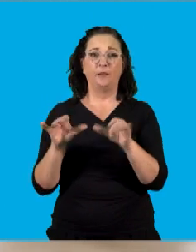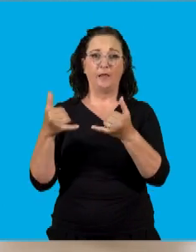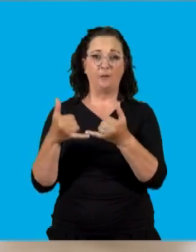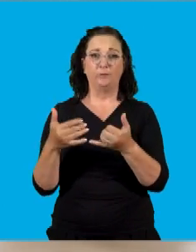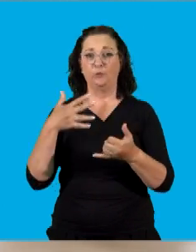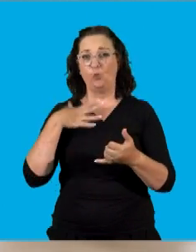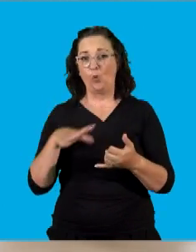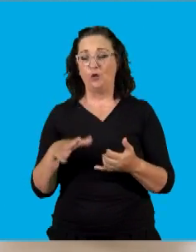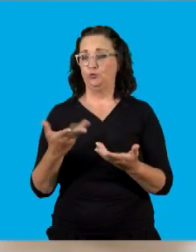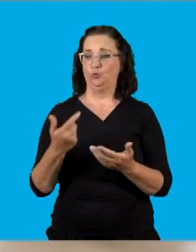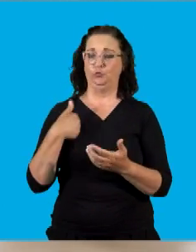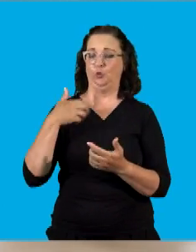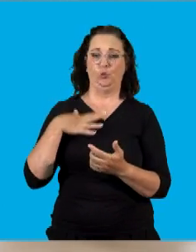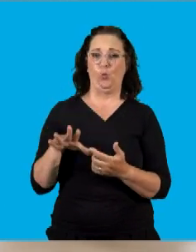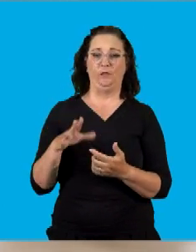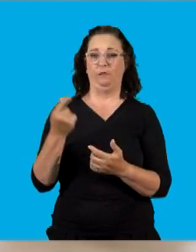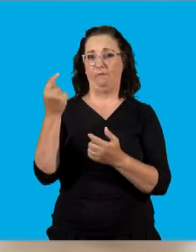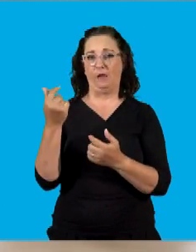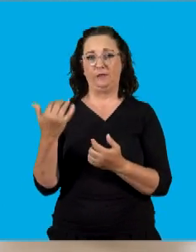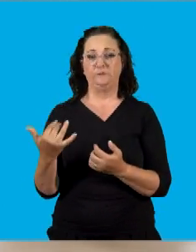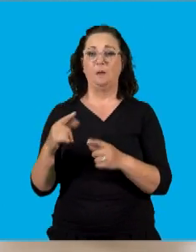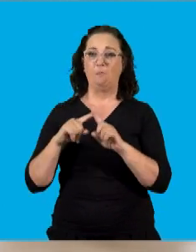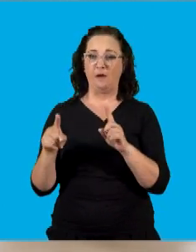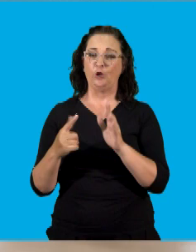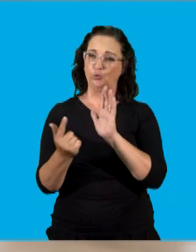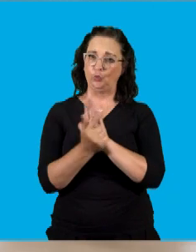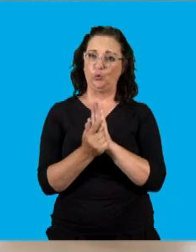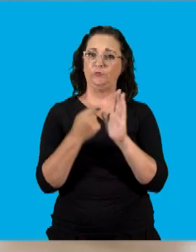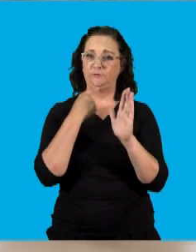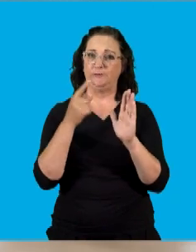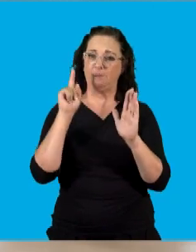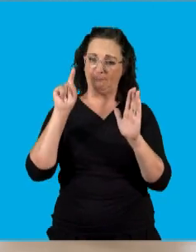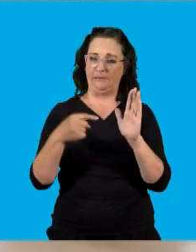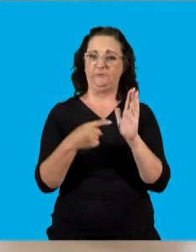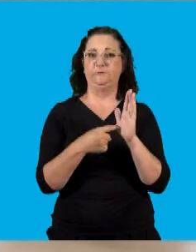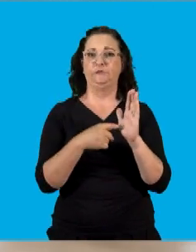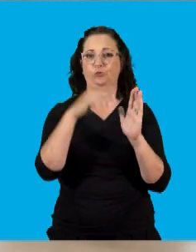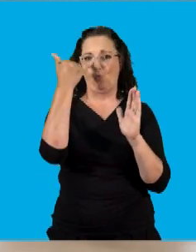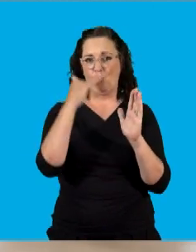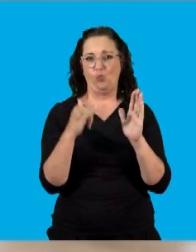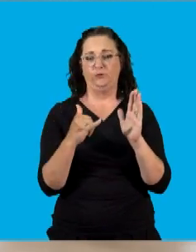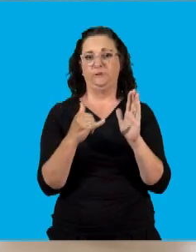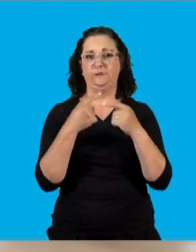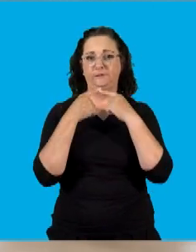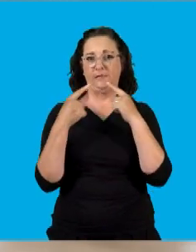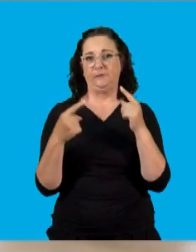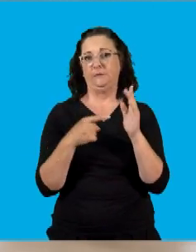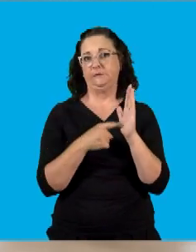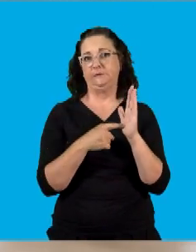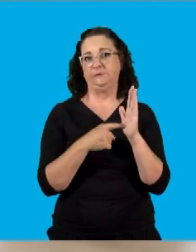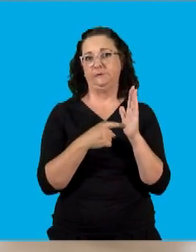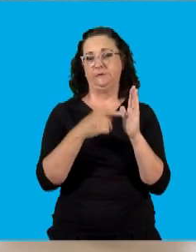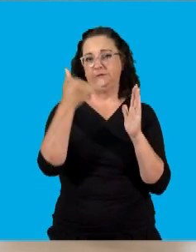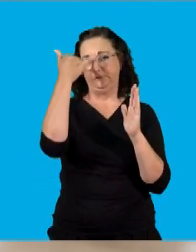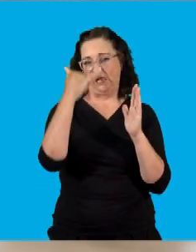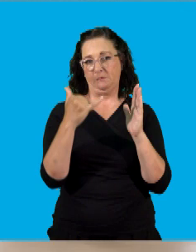company want or do not want to audit financial statements, they are compelled by law to audit their financial statements